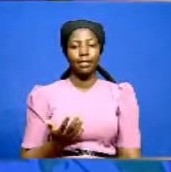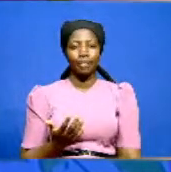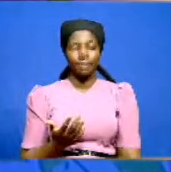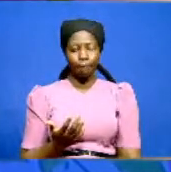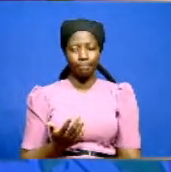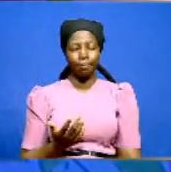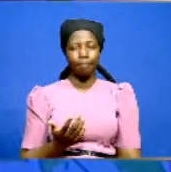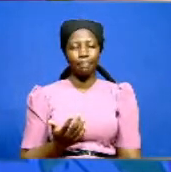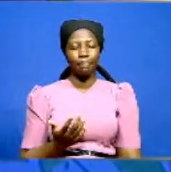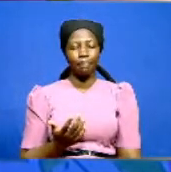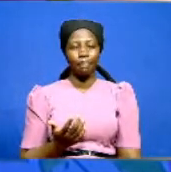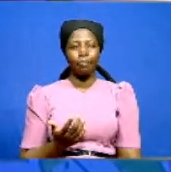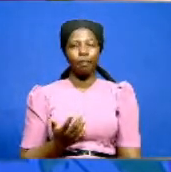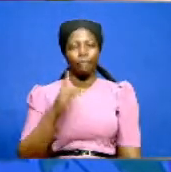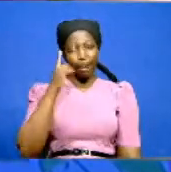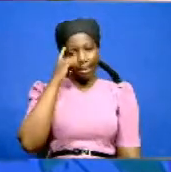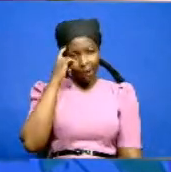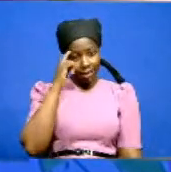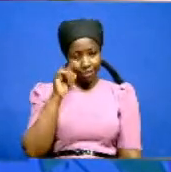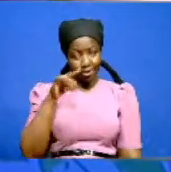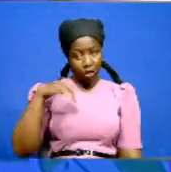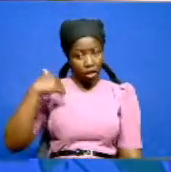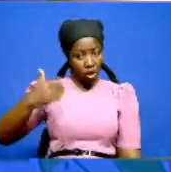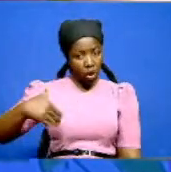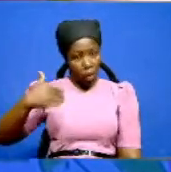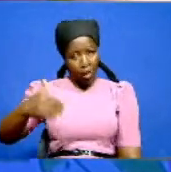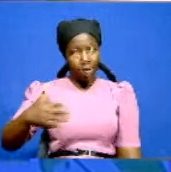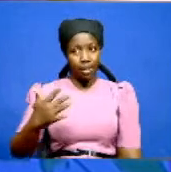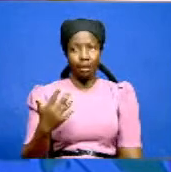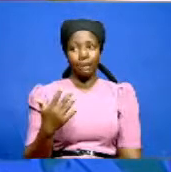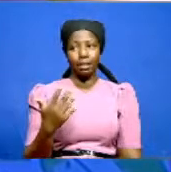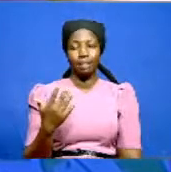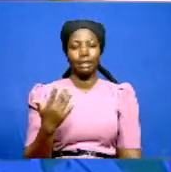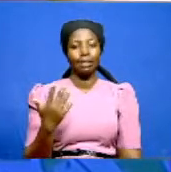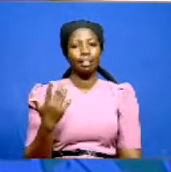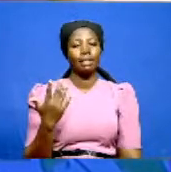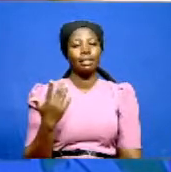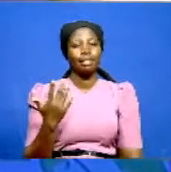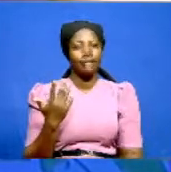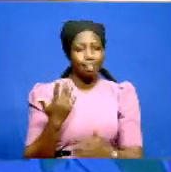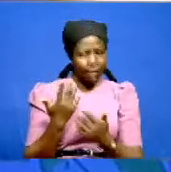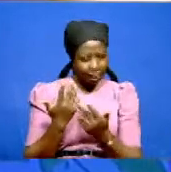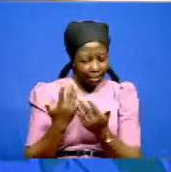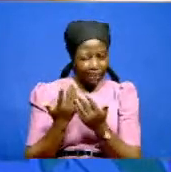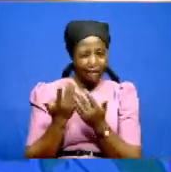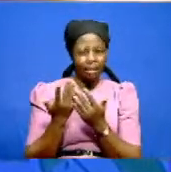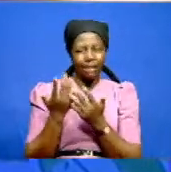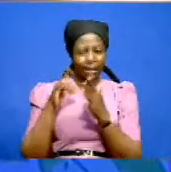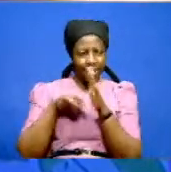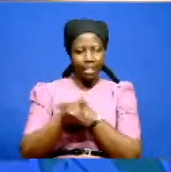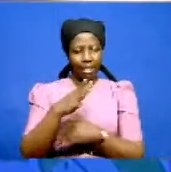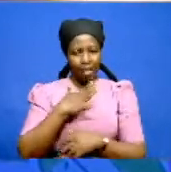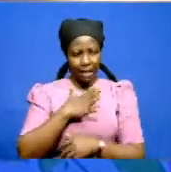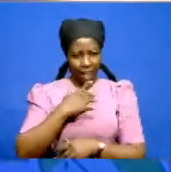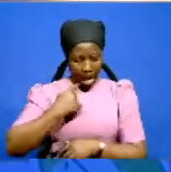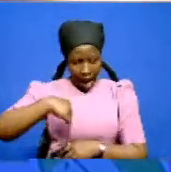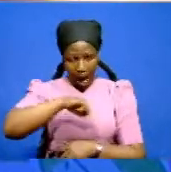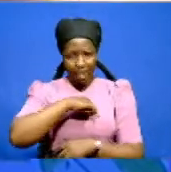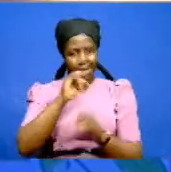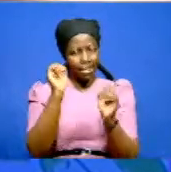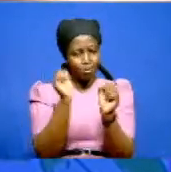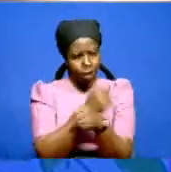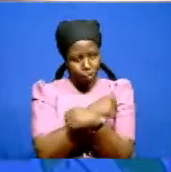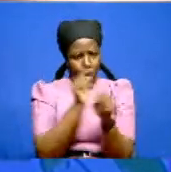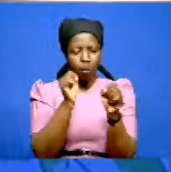I mean, I think it was always drilled in us that you're not going to get anywhere in this